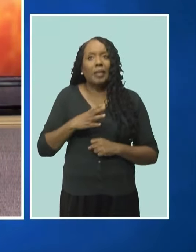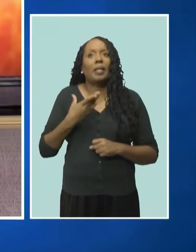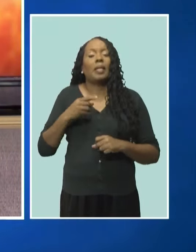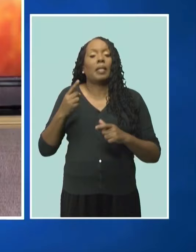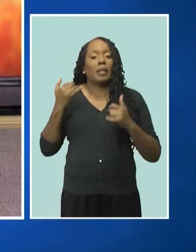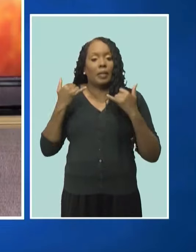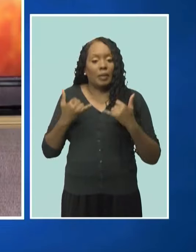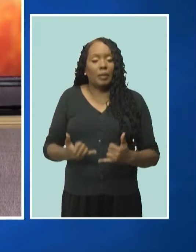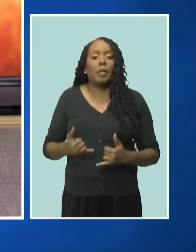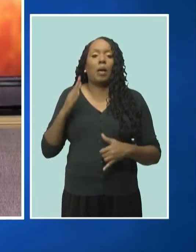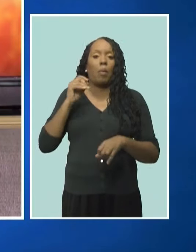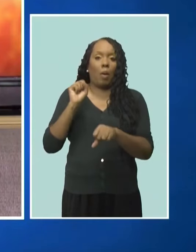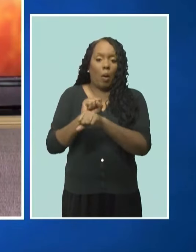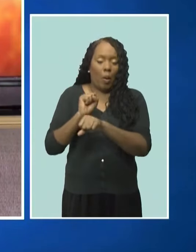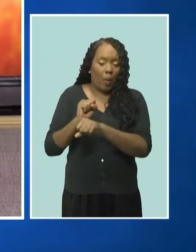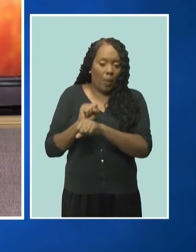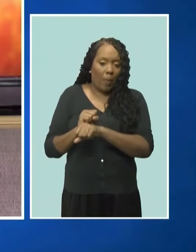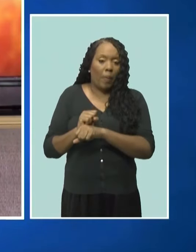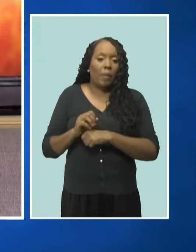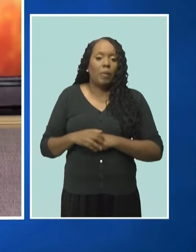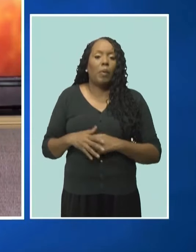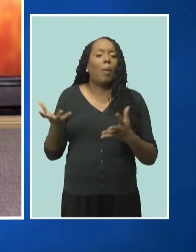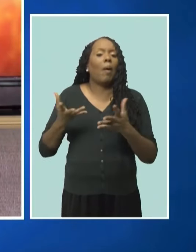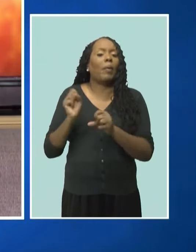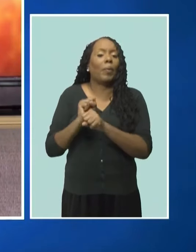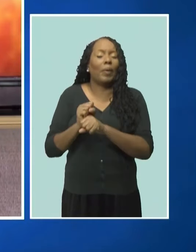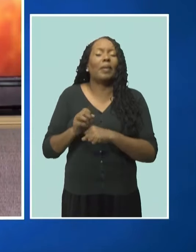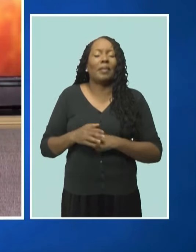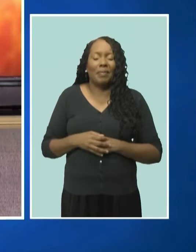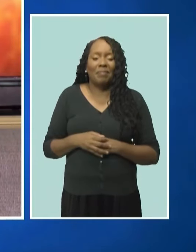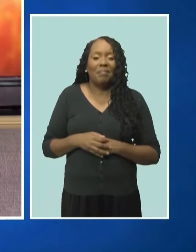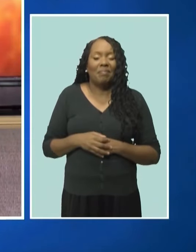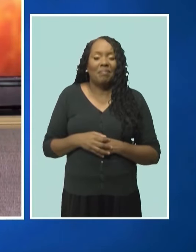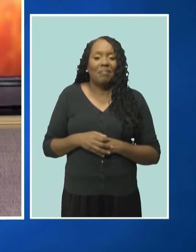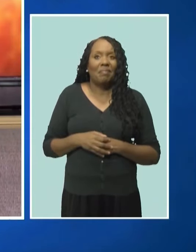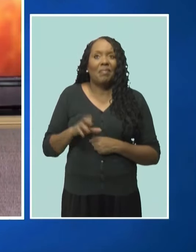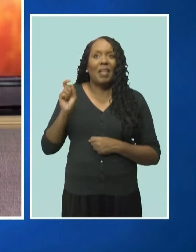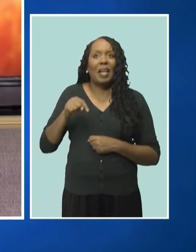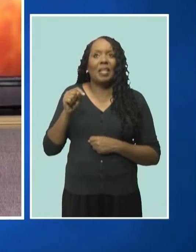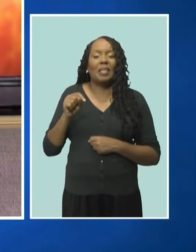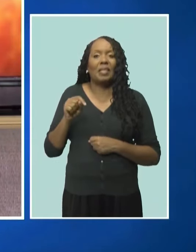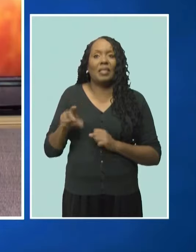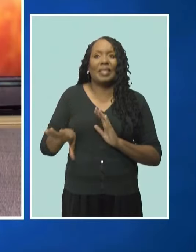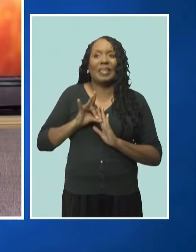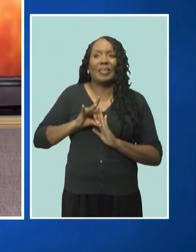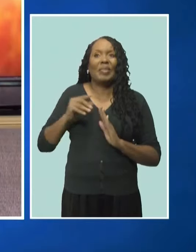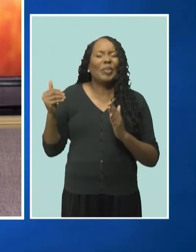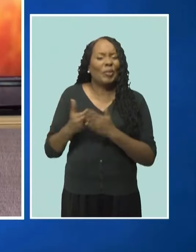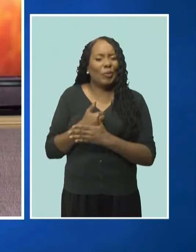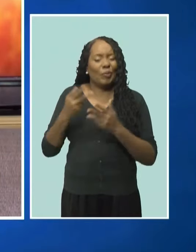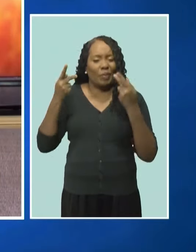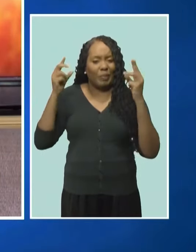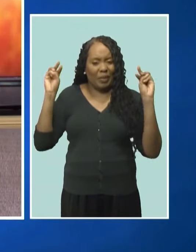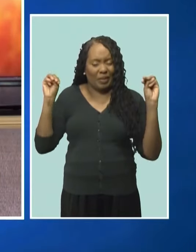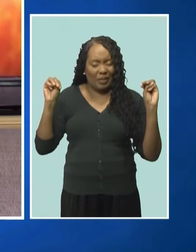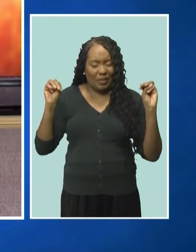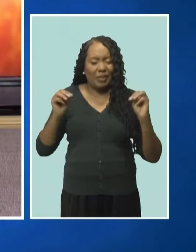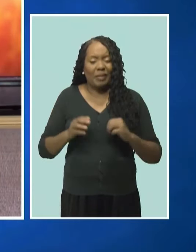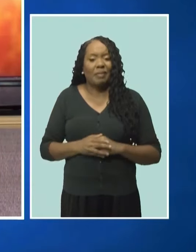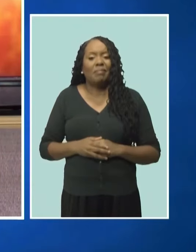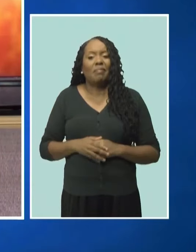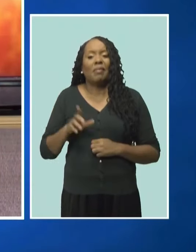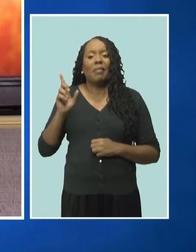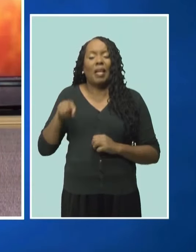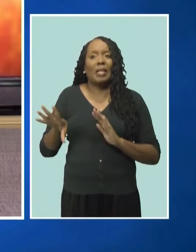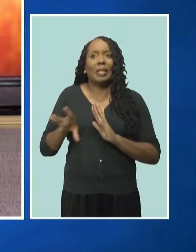work that it has to do, which is it has to appoint a new prime minister, it has to appoint a new